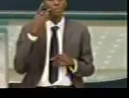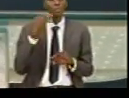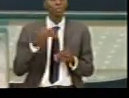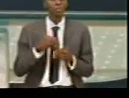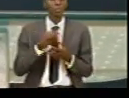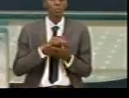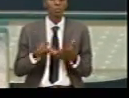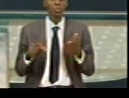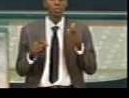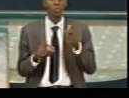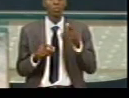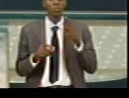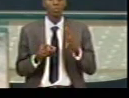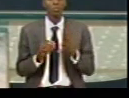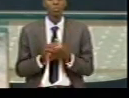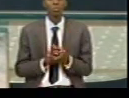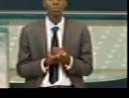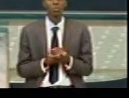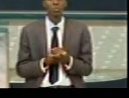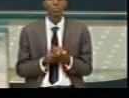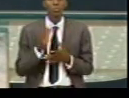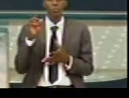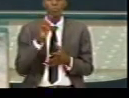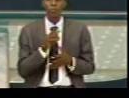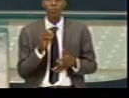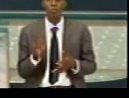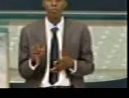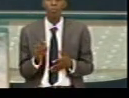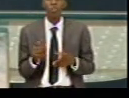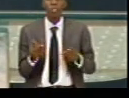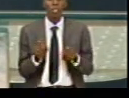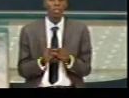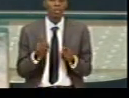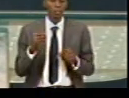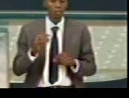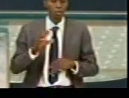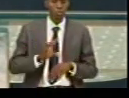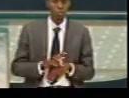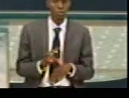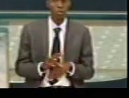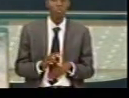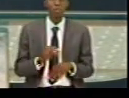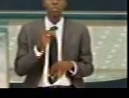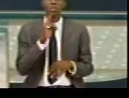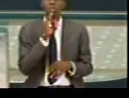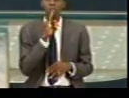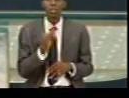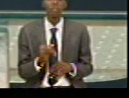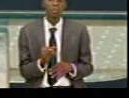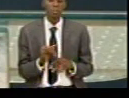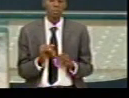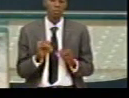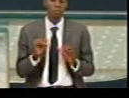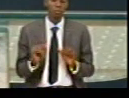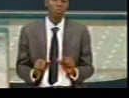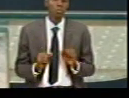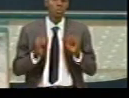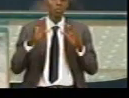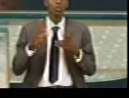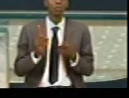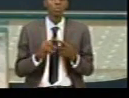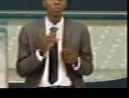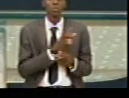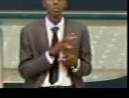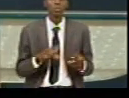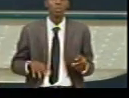24. In verse 24, therefore, as the church is subject unto Christ,